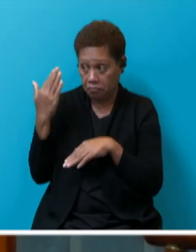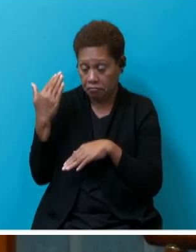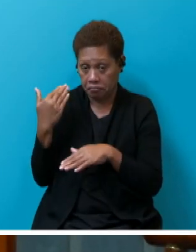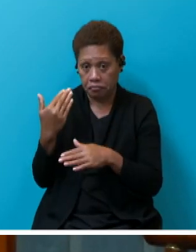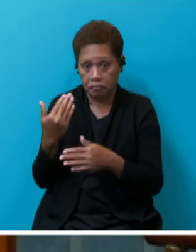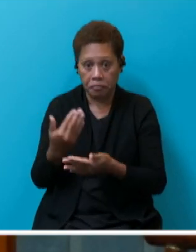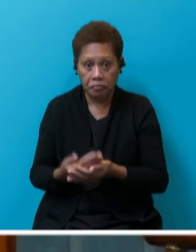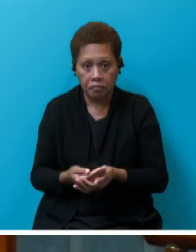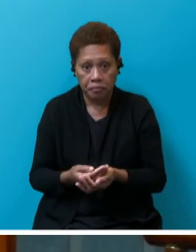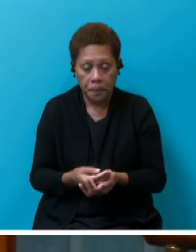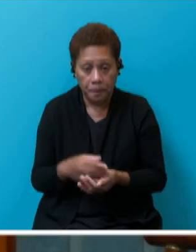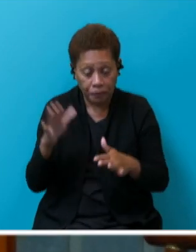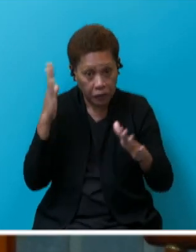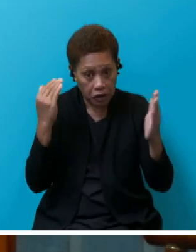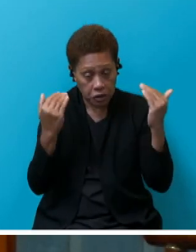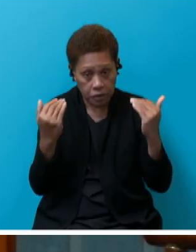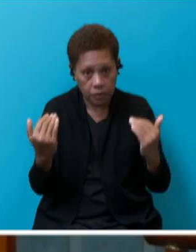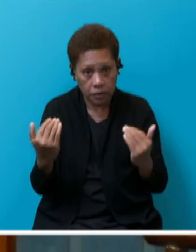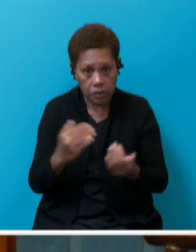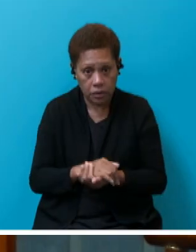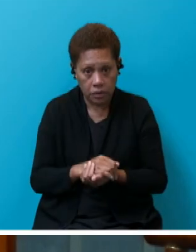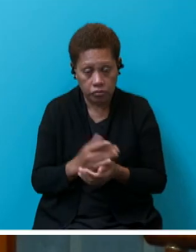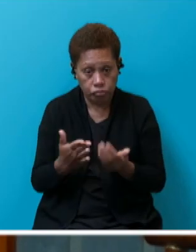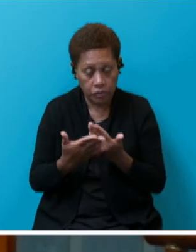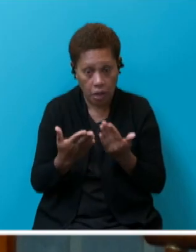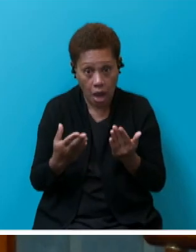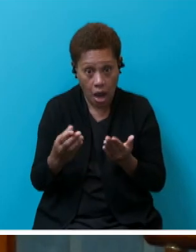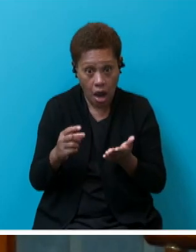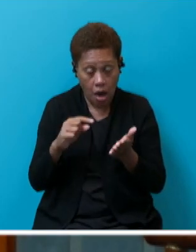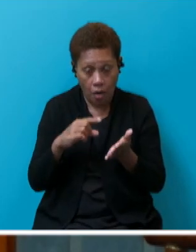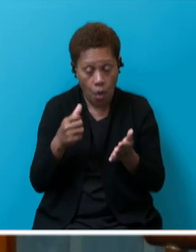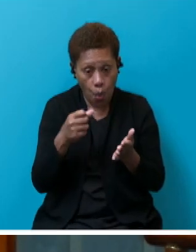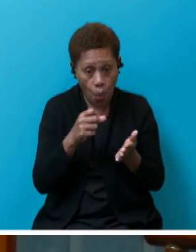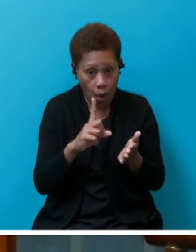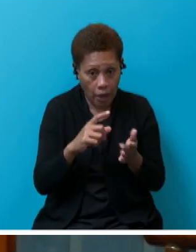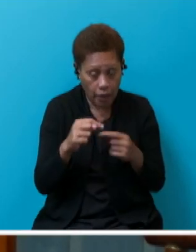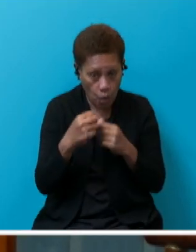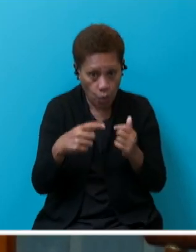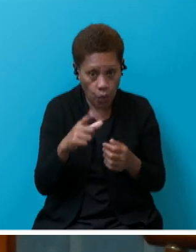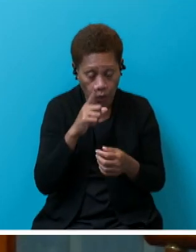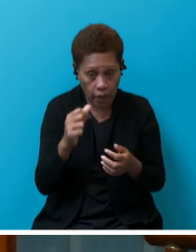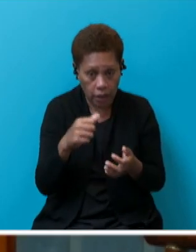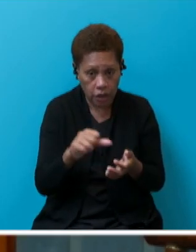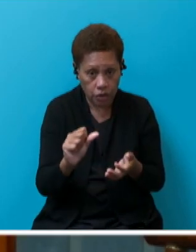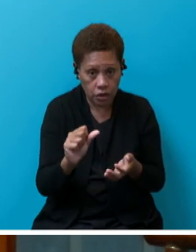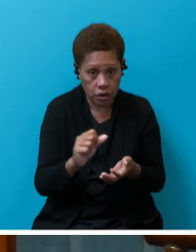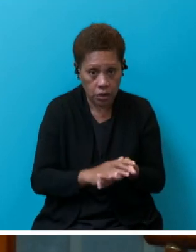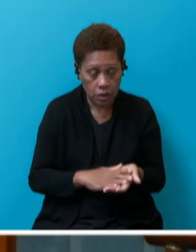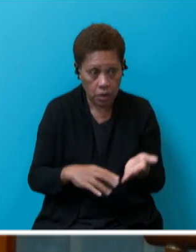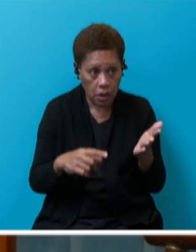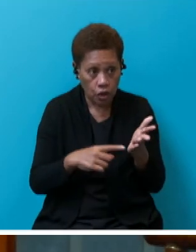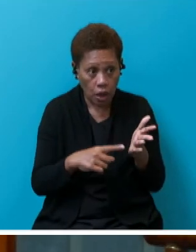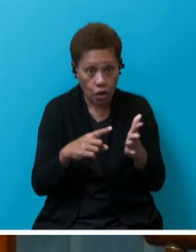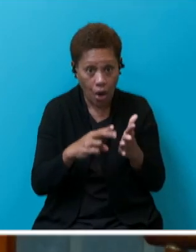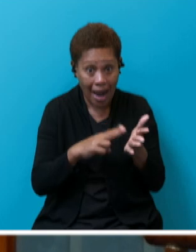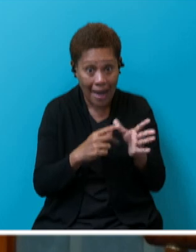example, Mr. Speaker, sir, is how the mechanism can be used. Is say Tok Namara